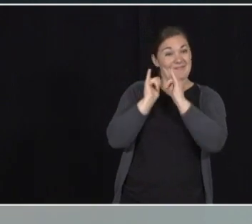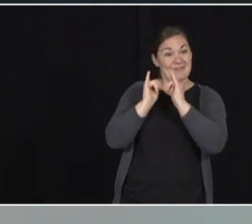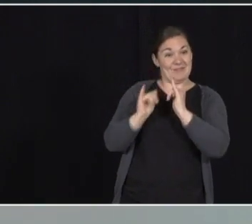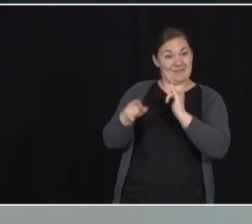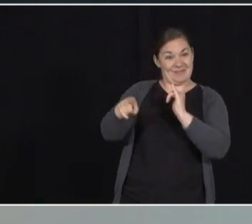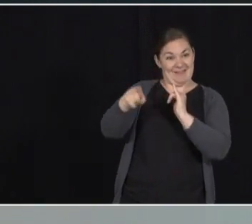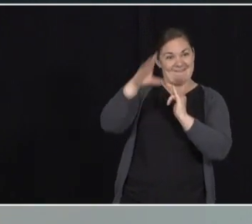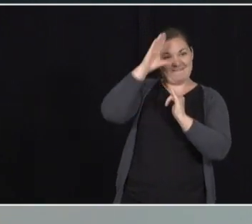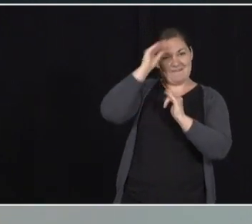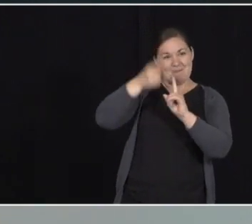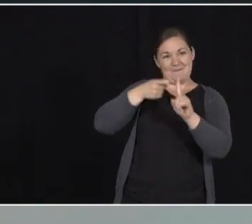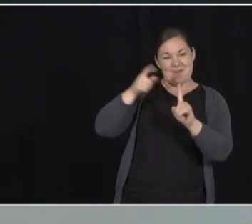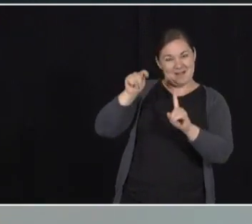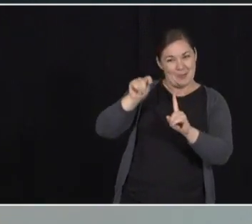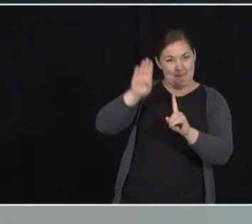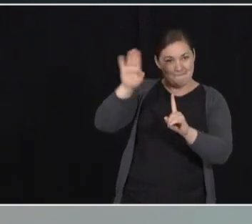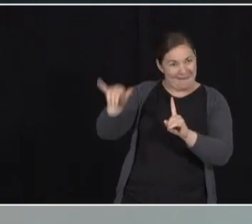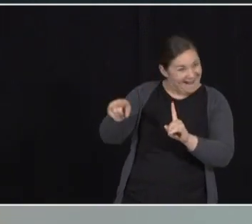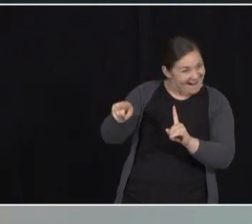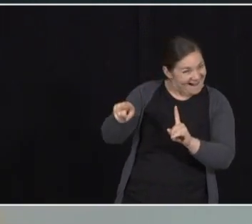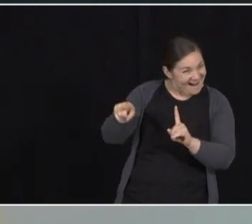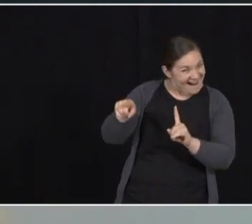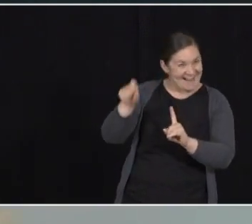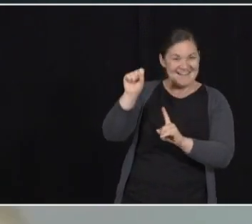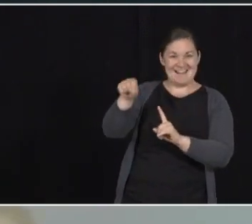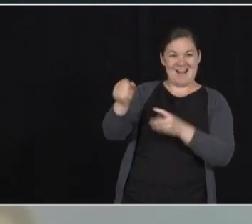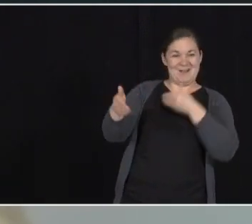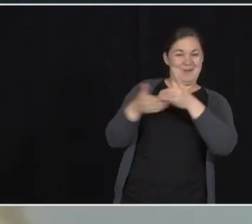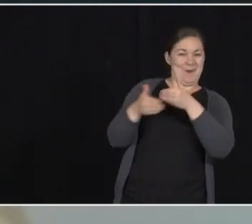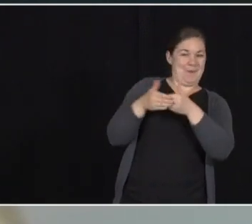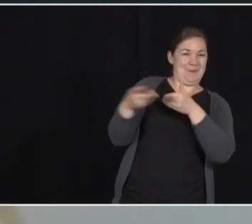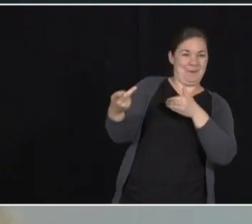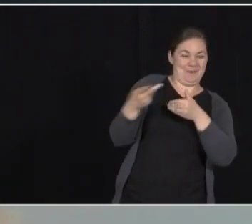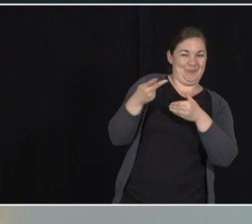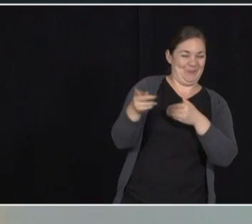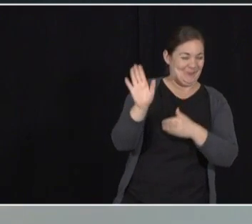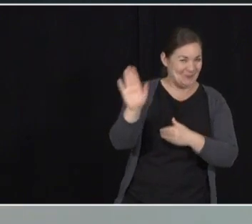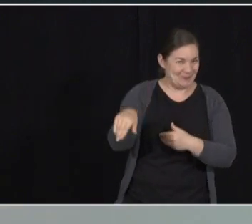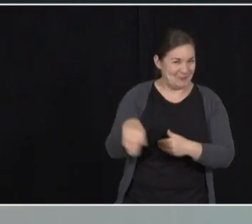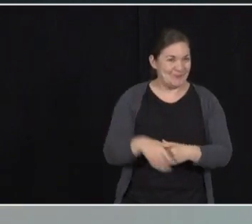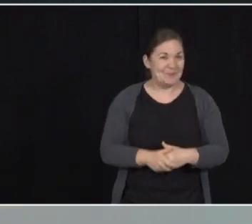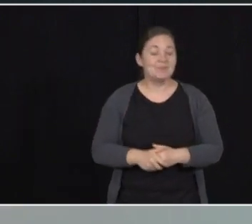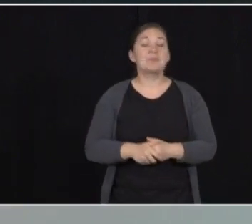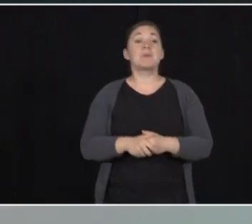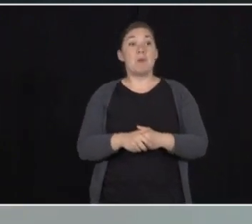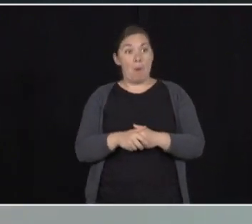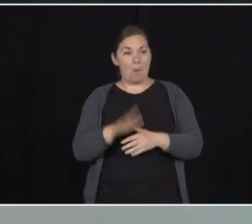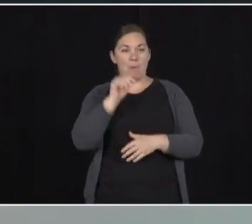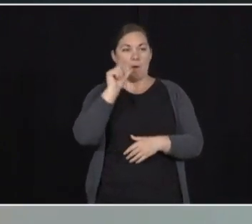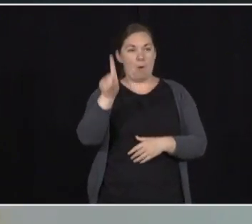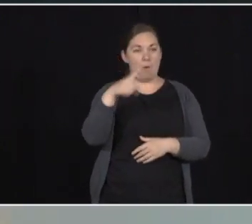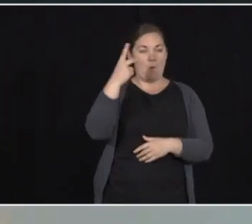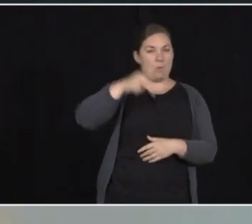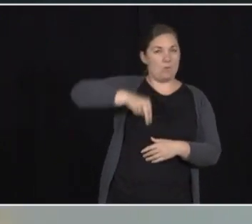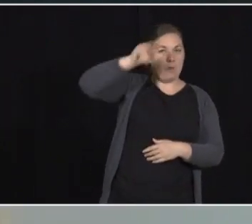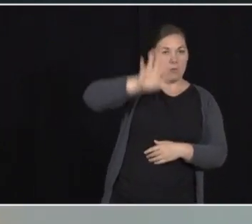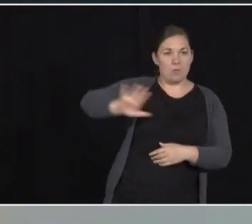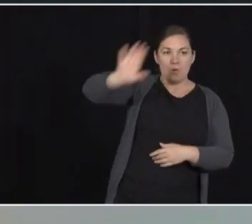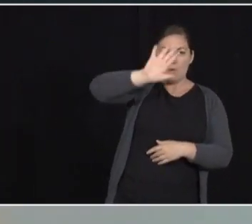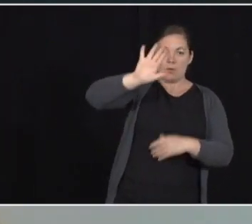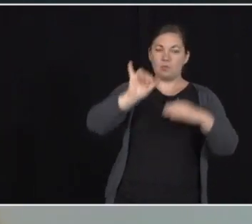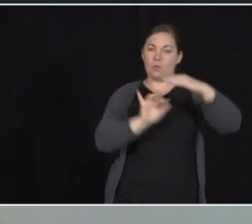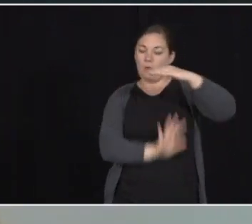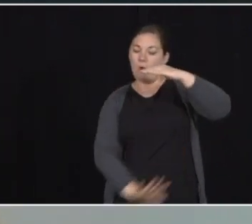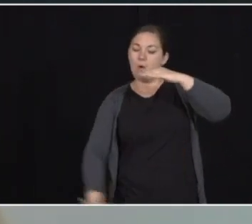First on the energy issue, what we hear often, and it's across the province, it's not confined to Northern Ontario, is cost certainty.